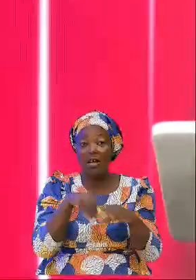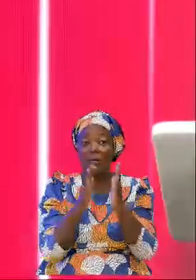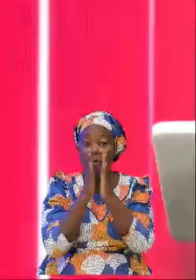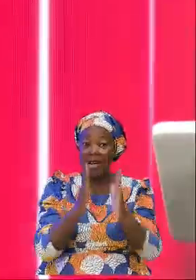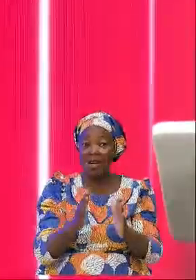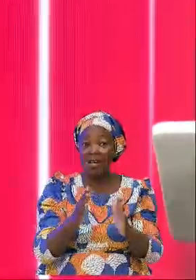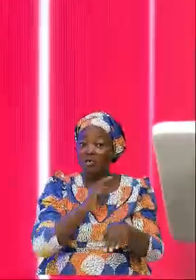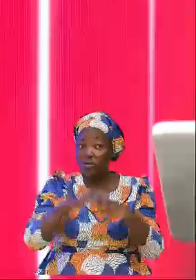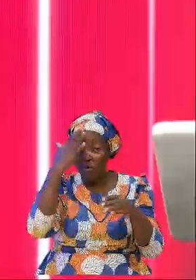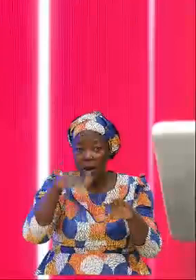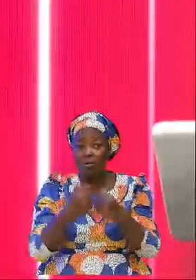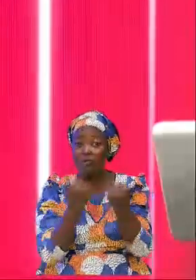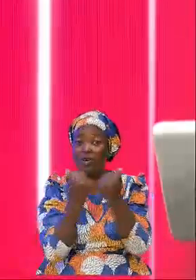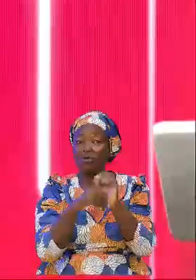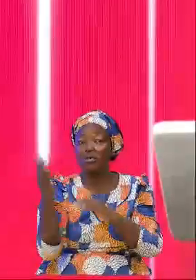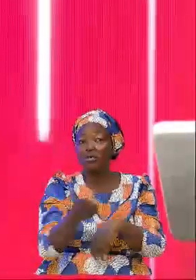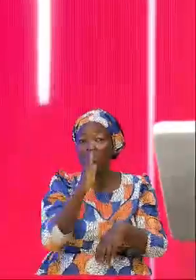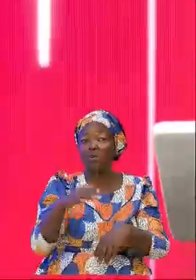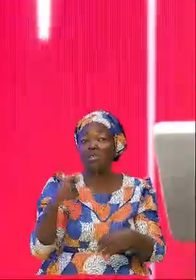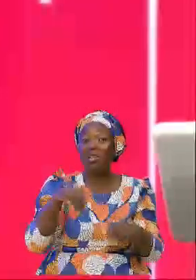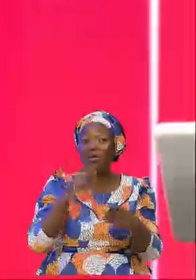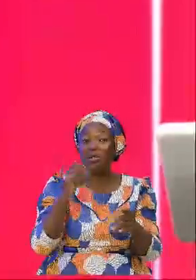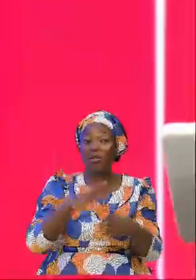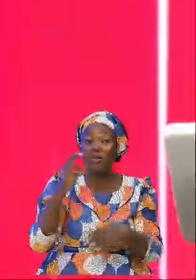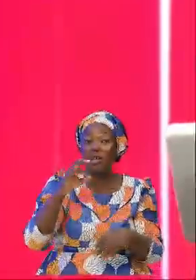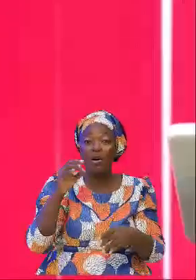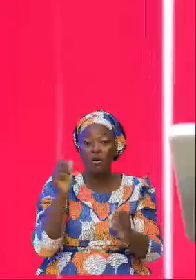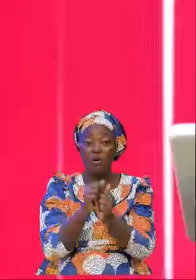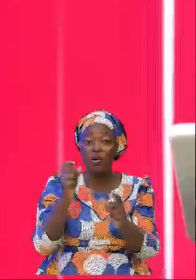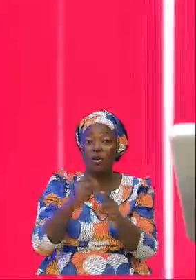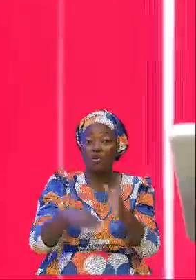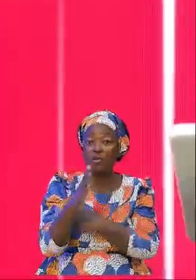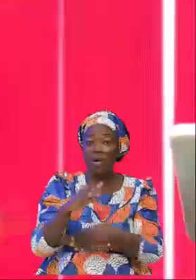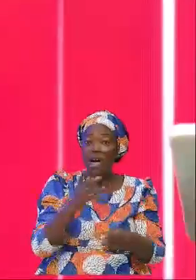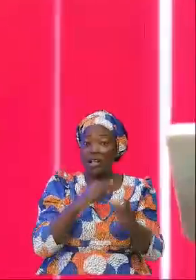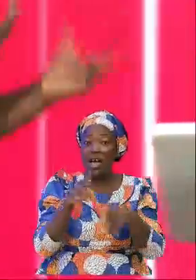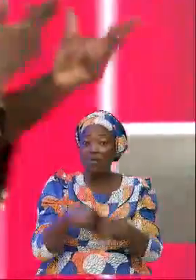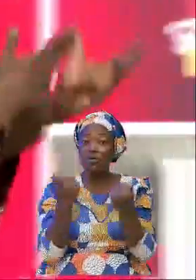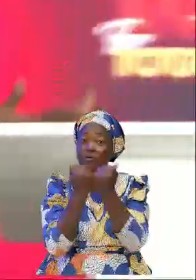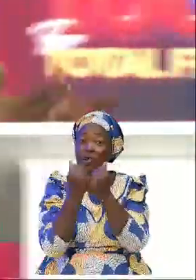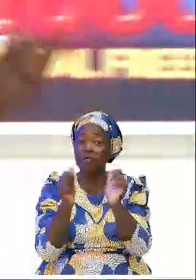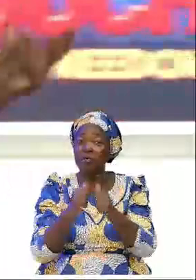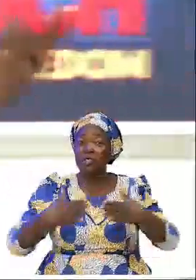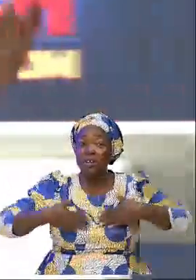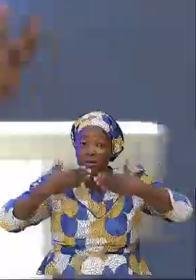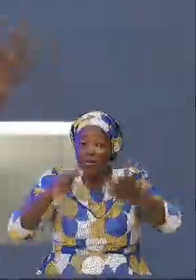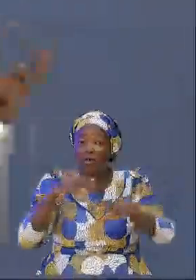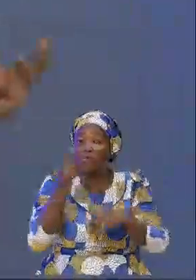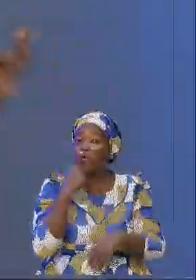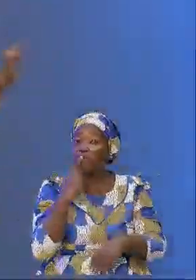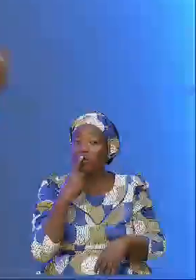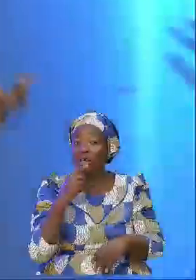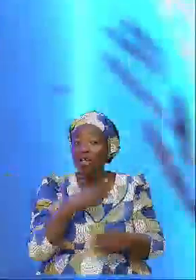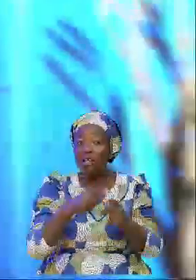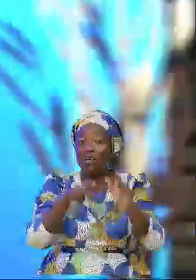with prayer. How to fight with the sword of the Spirit, the word of God. How to fight with the